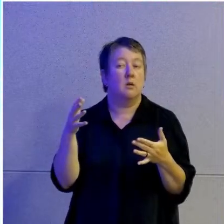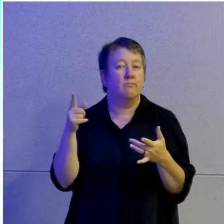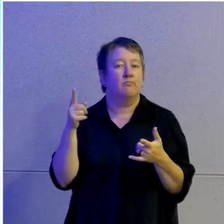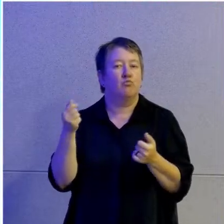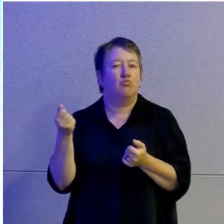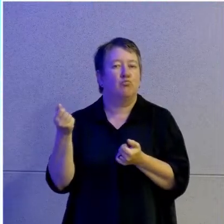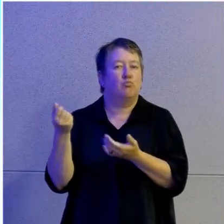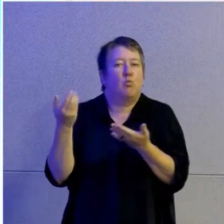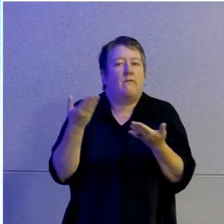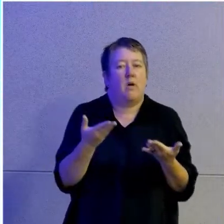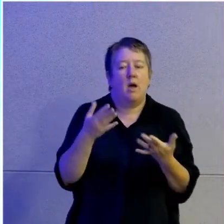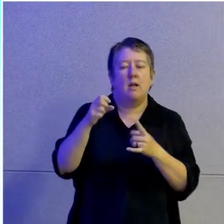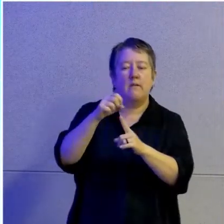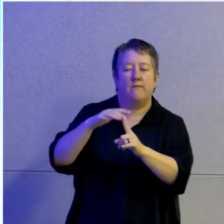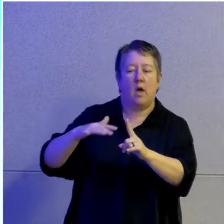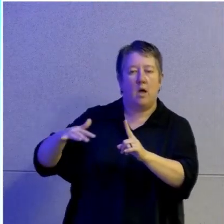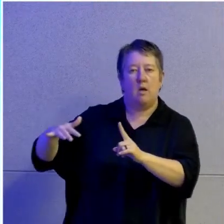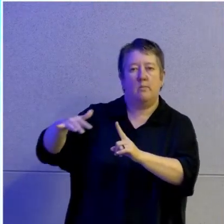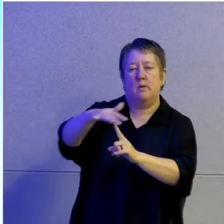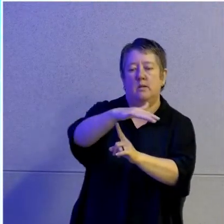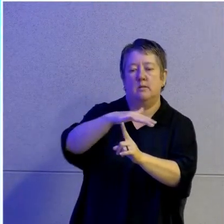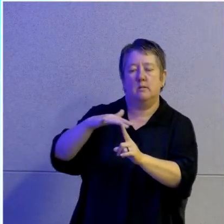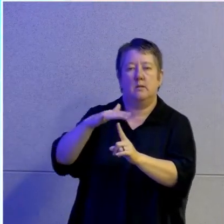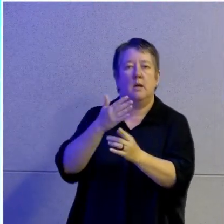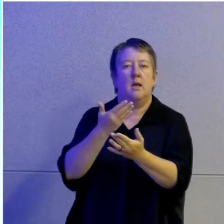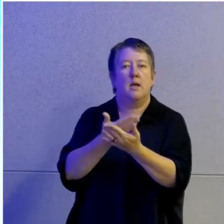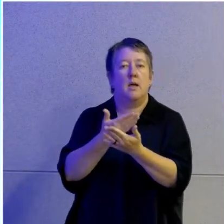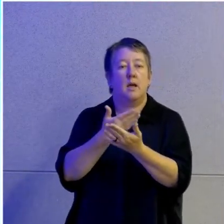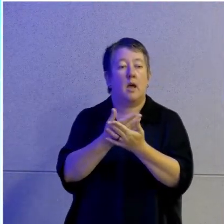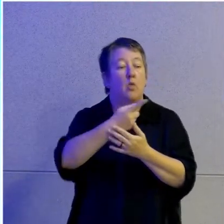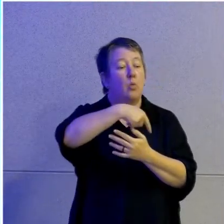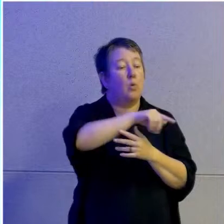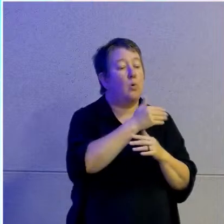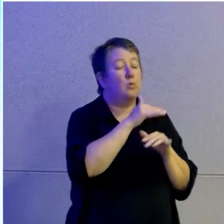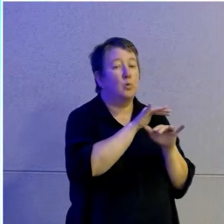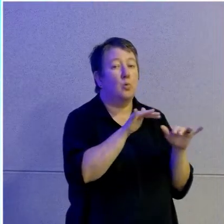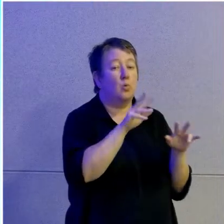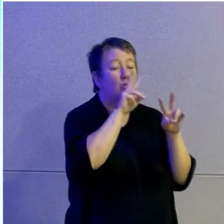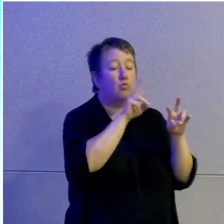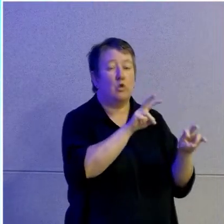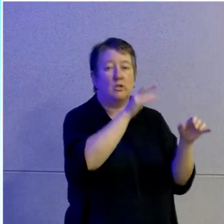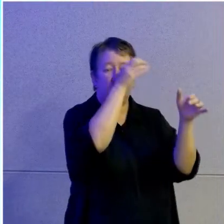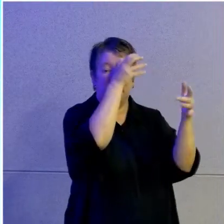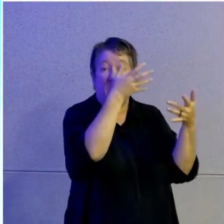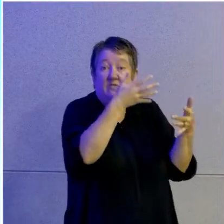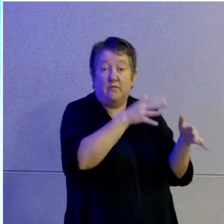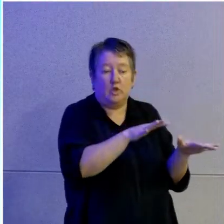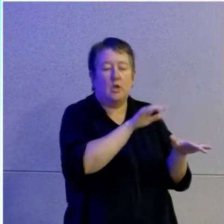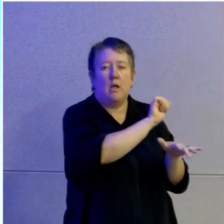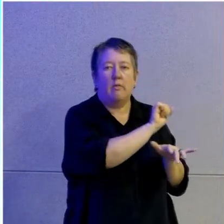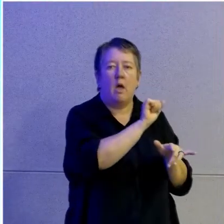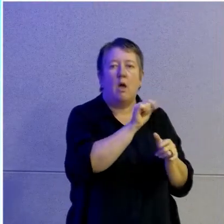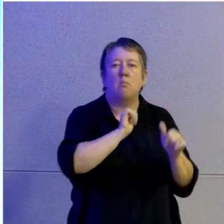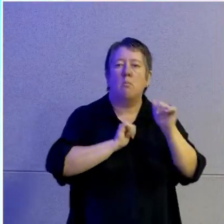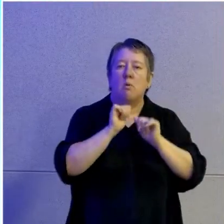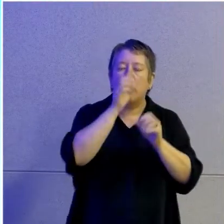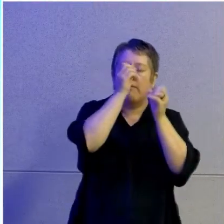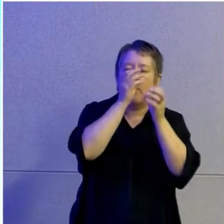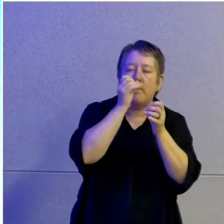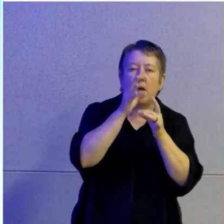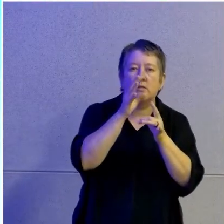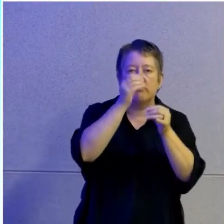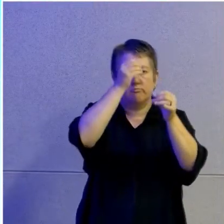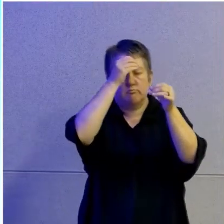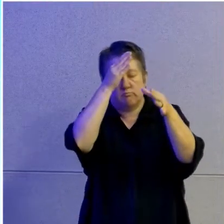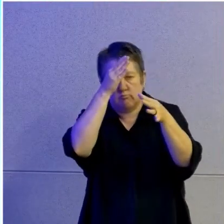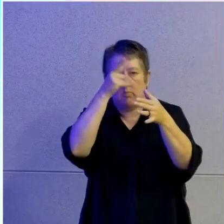an enabling environment for established researchers to improve their performance, knowledge, and innovation